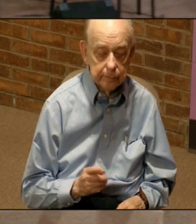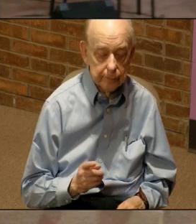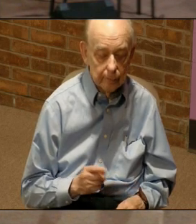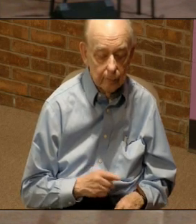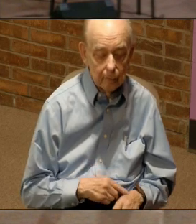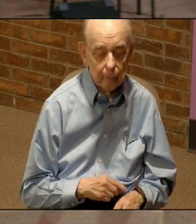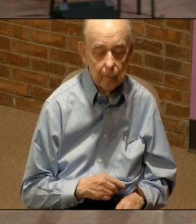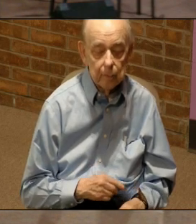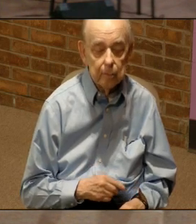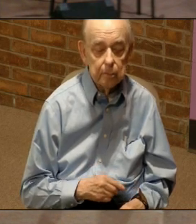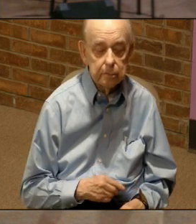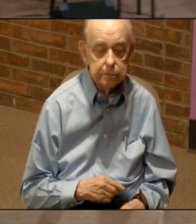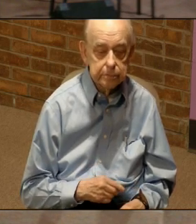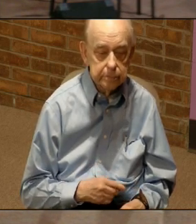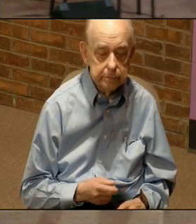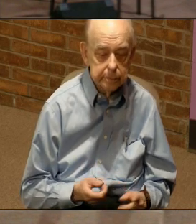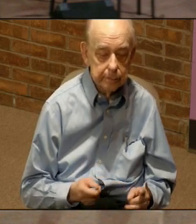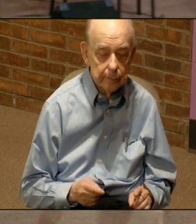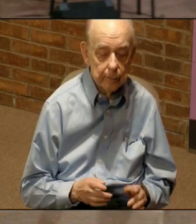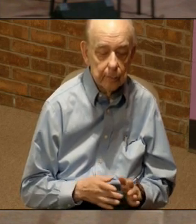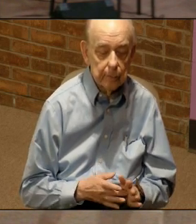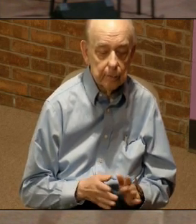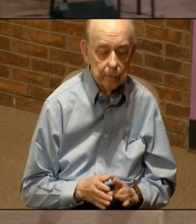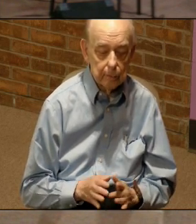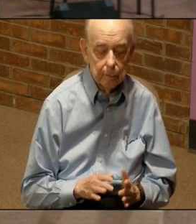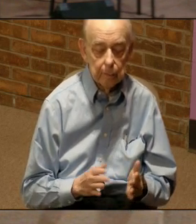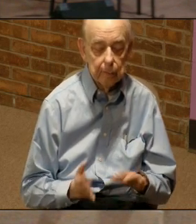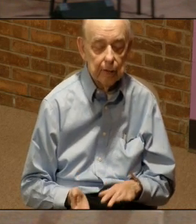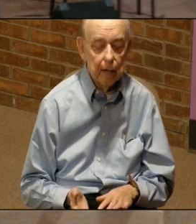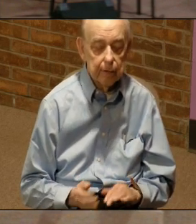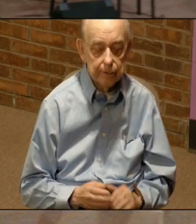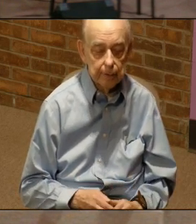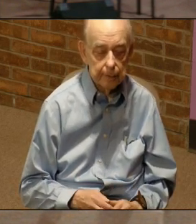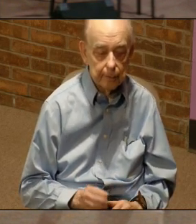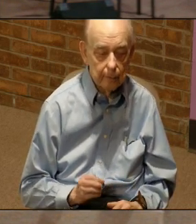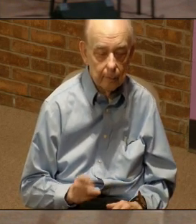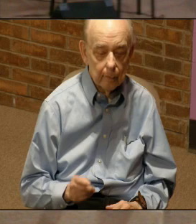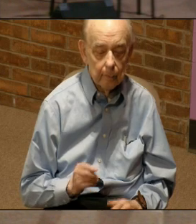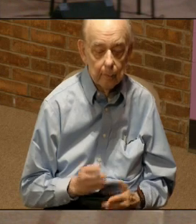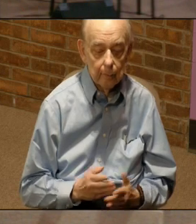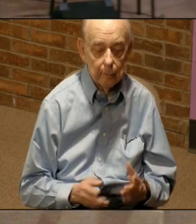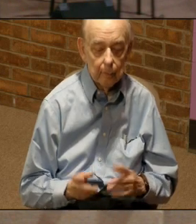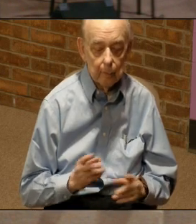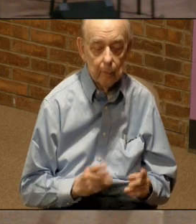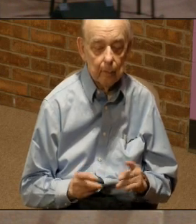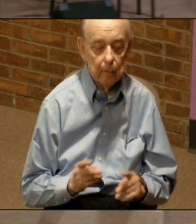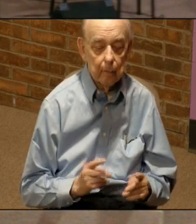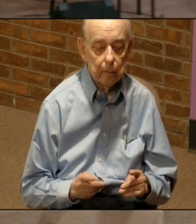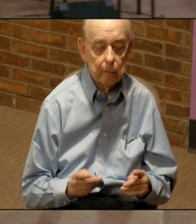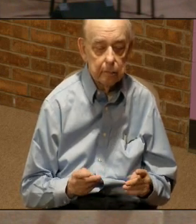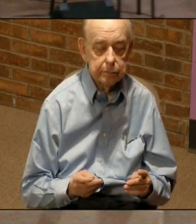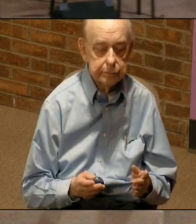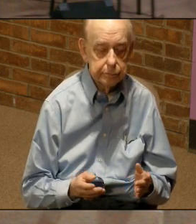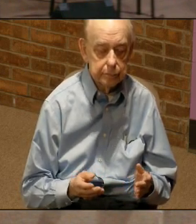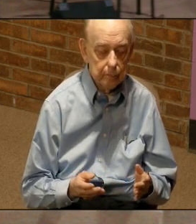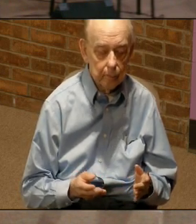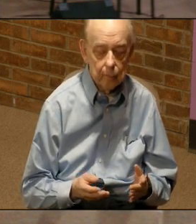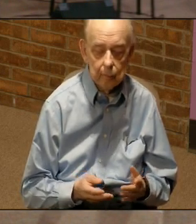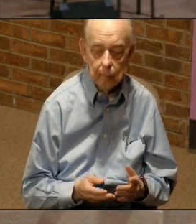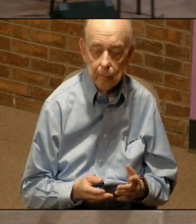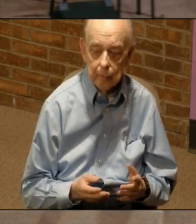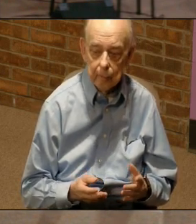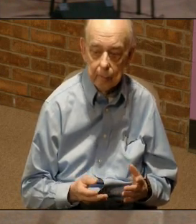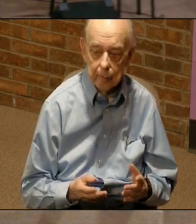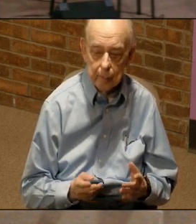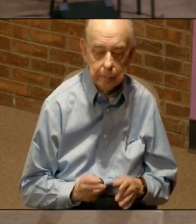time when he dies, okay? And there are some people that want to use this, and I'm